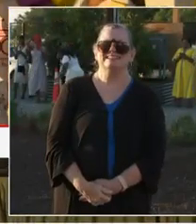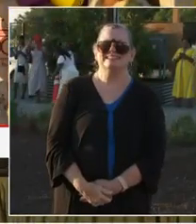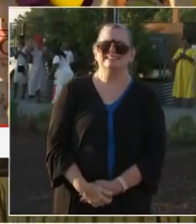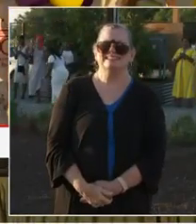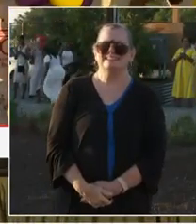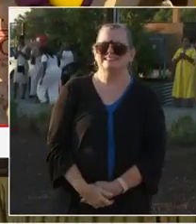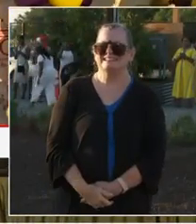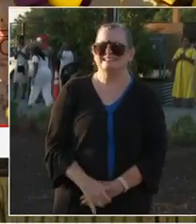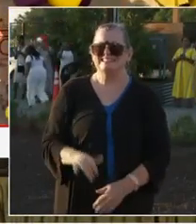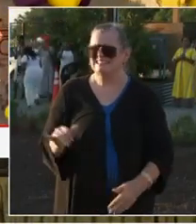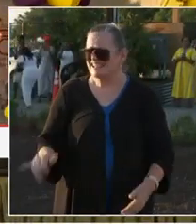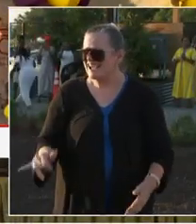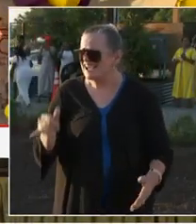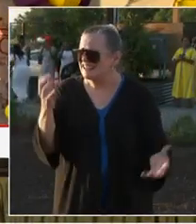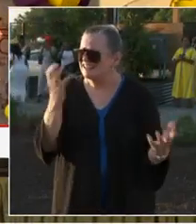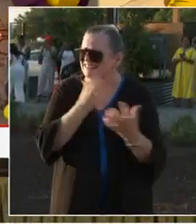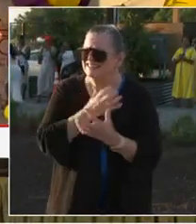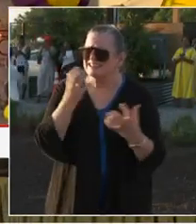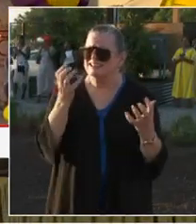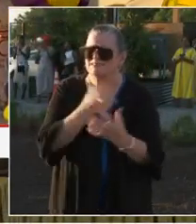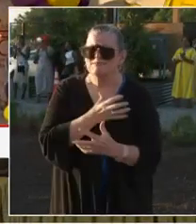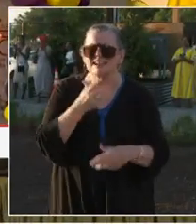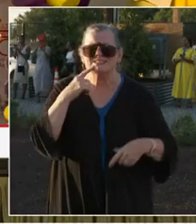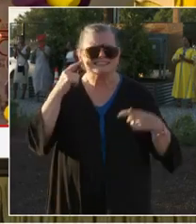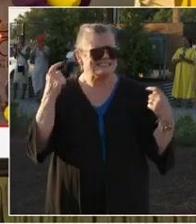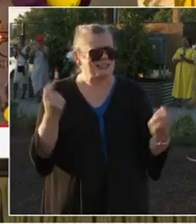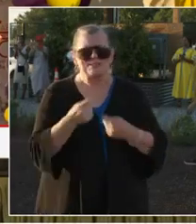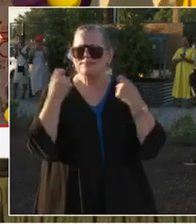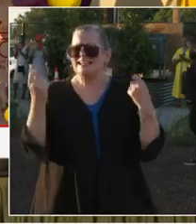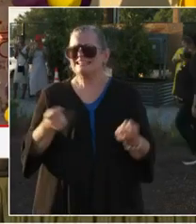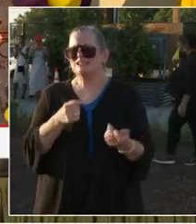Isn't it an amazing celebration? Let's celebrate.